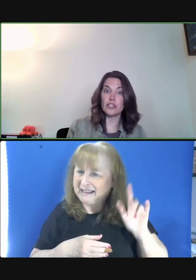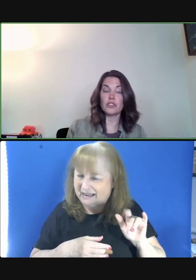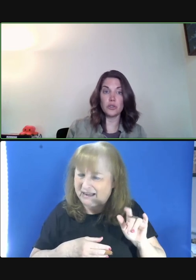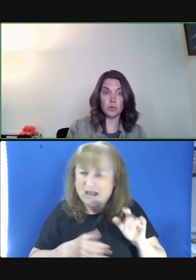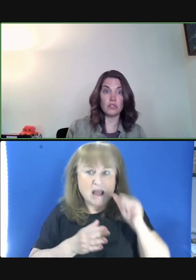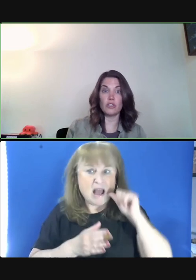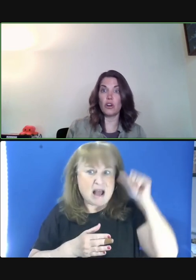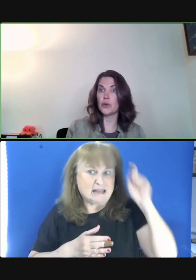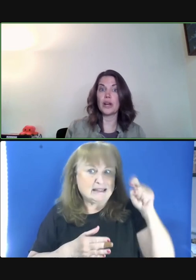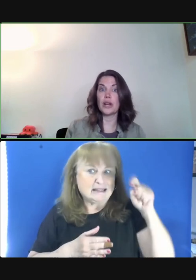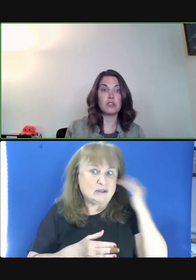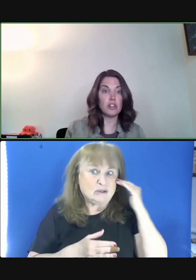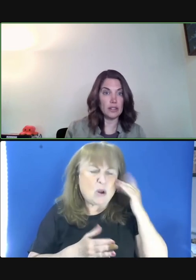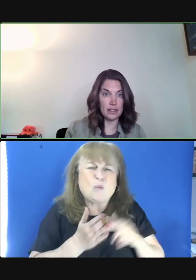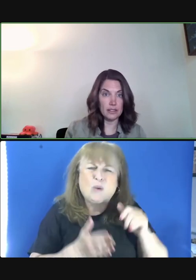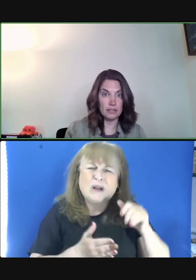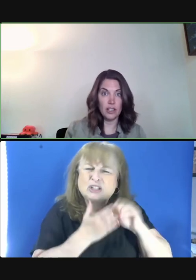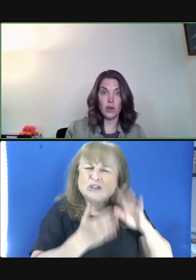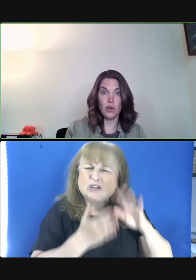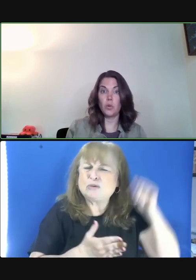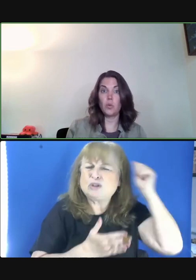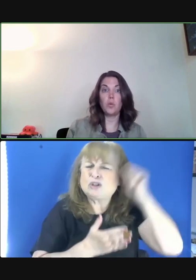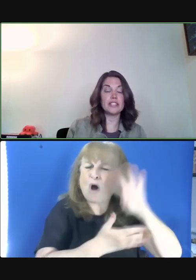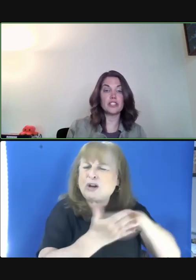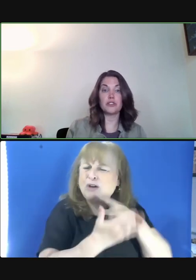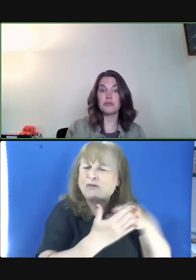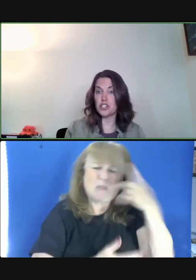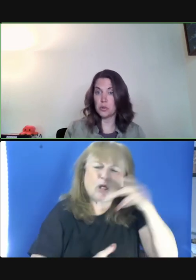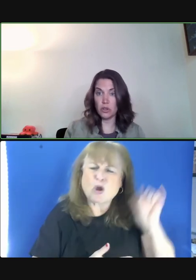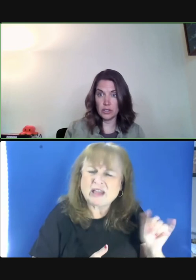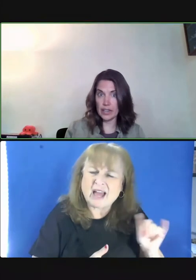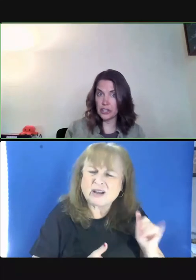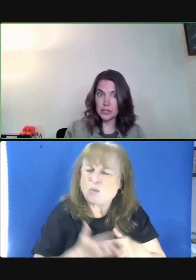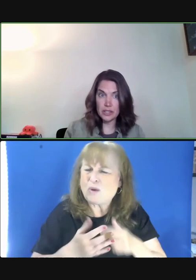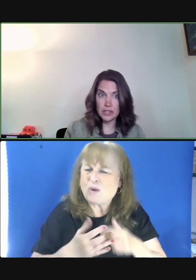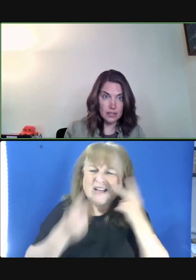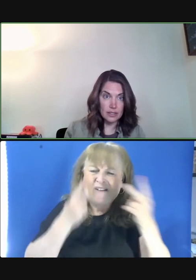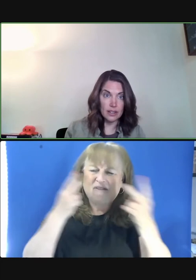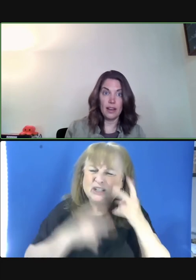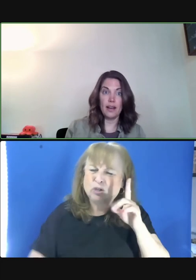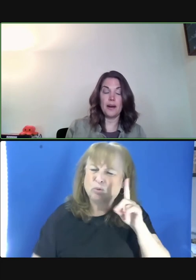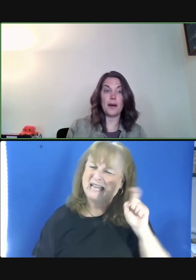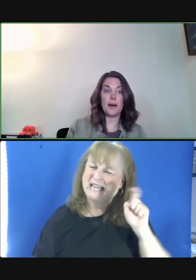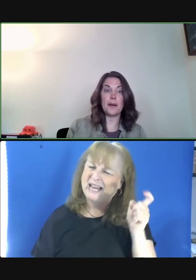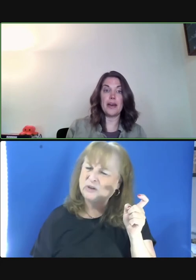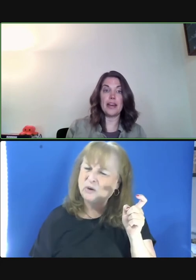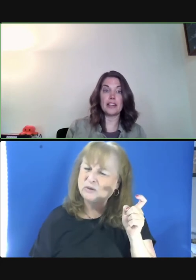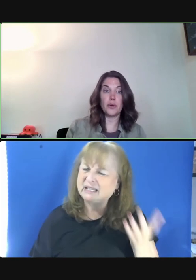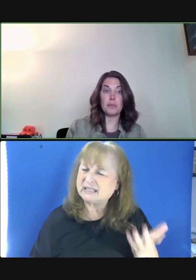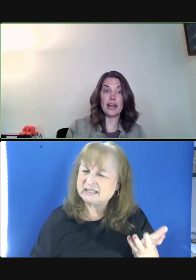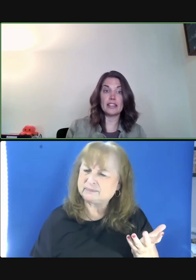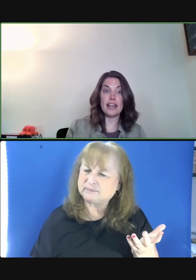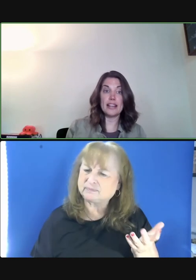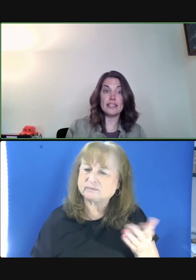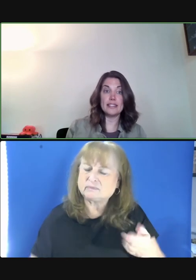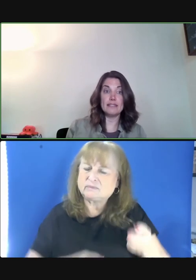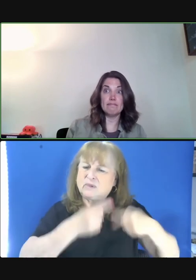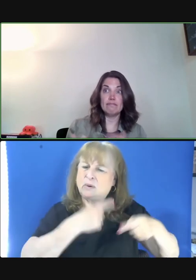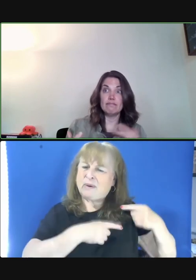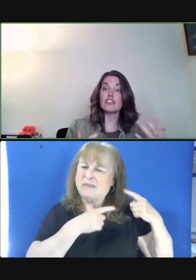know, what does our students' audiogram look like? What is their visual diagnosis? And going